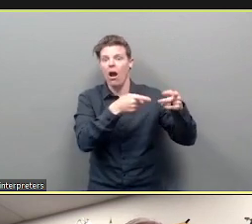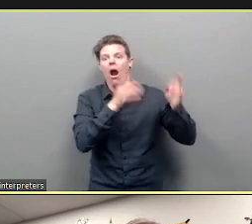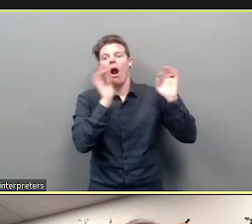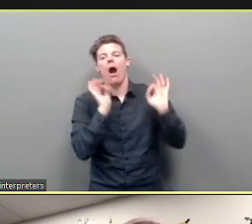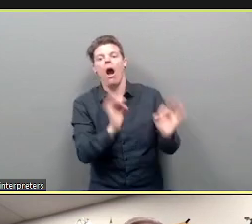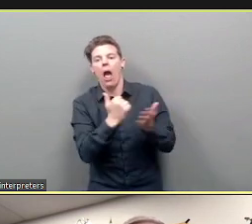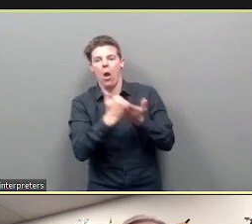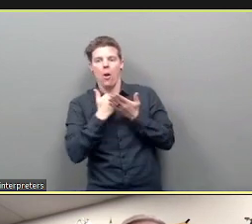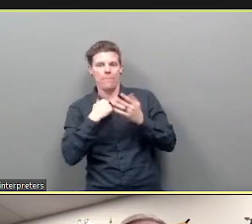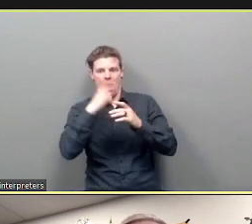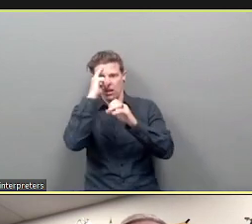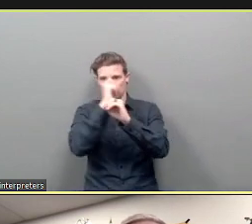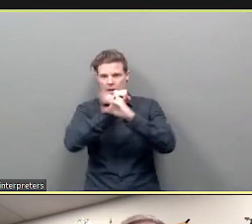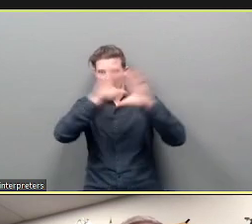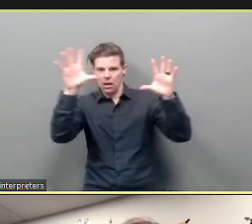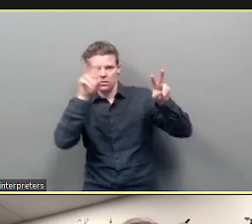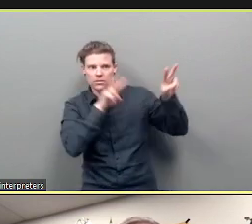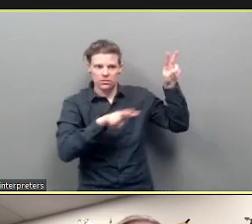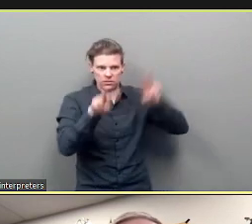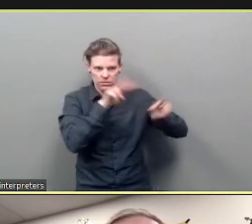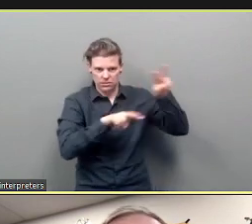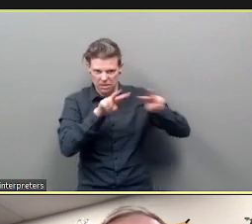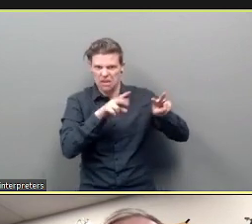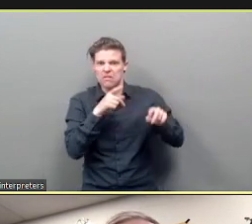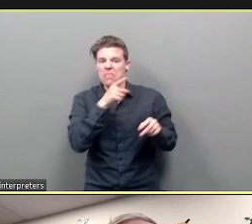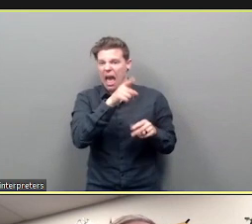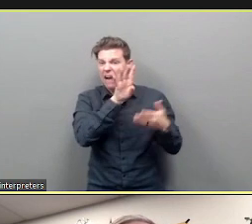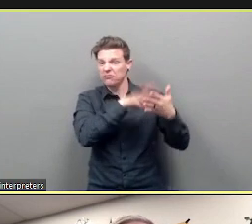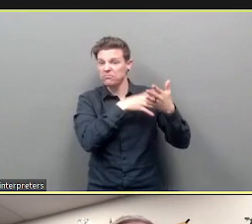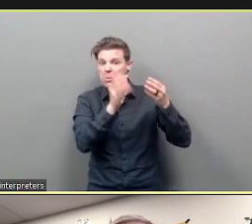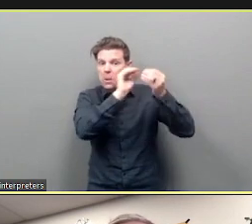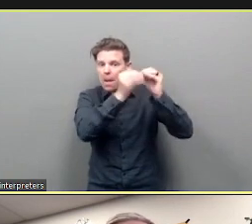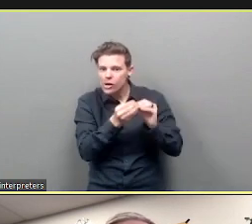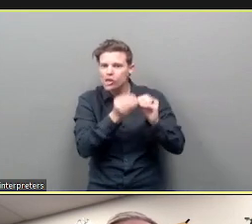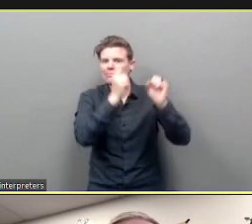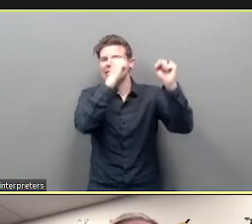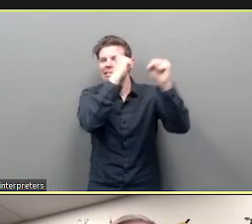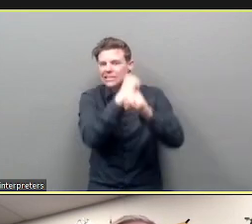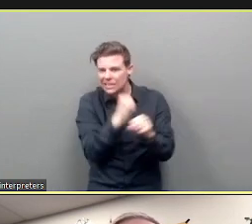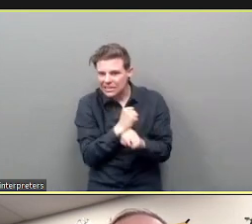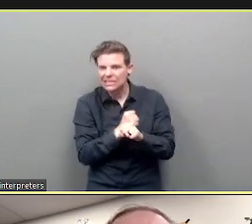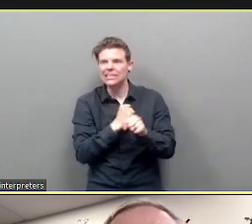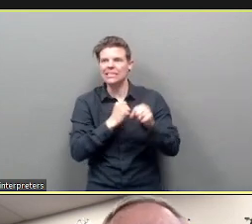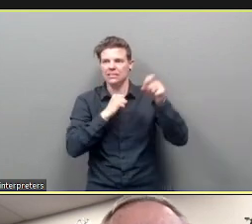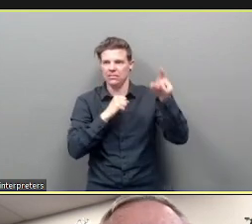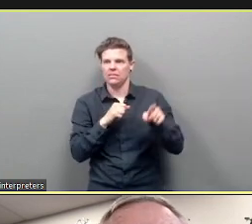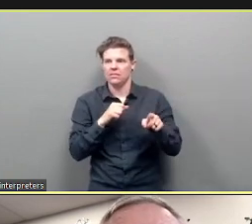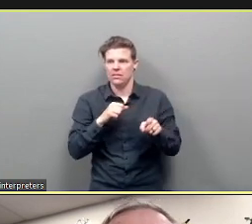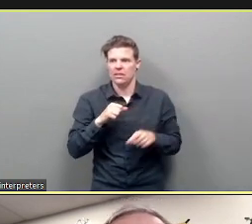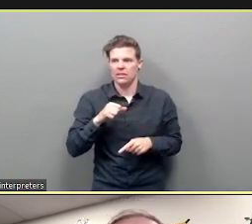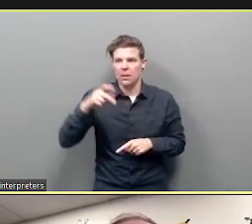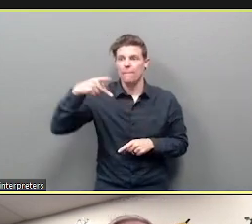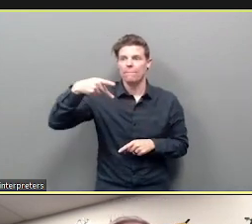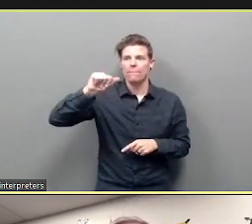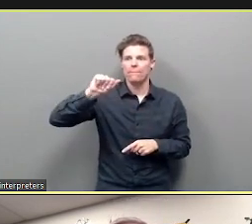and we'll talk about some of the details. Paxlovid, we've talked about that last month, new oral